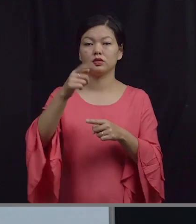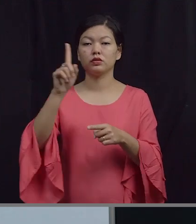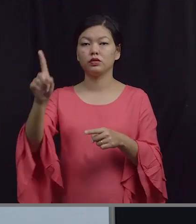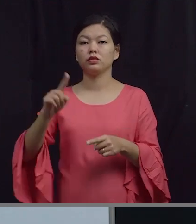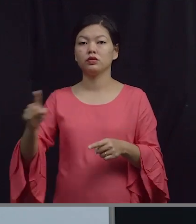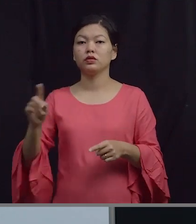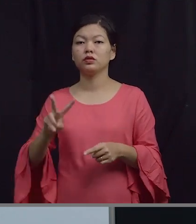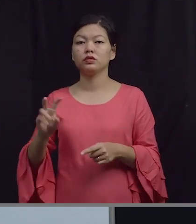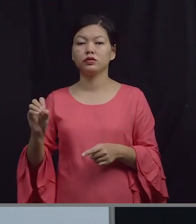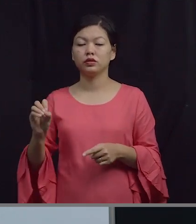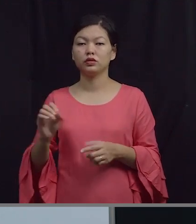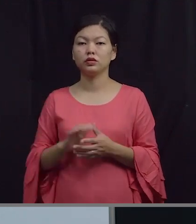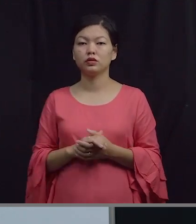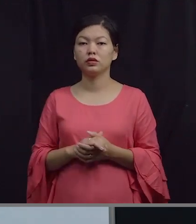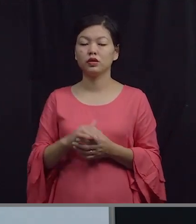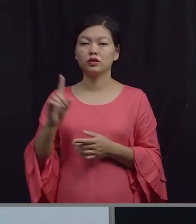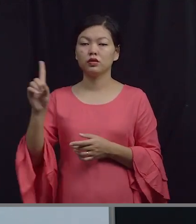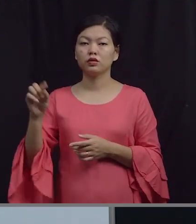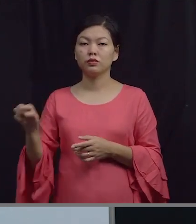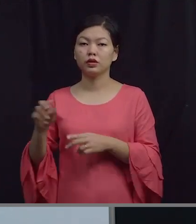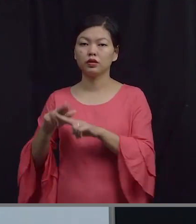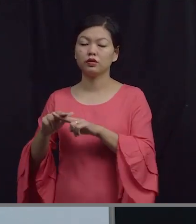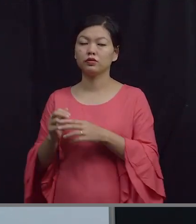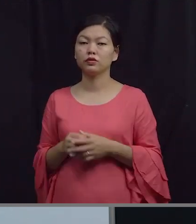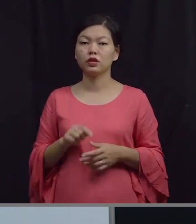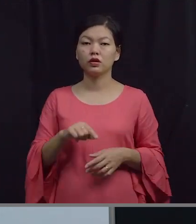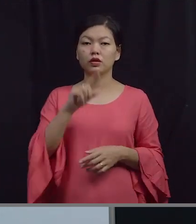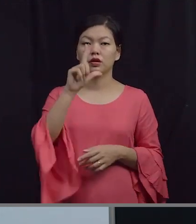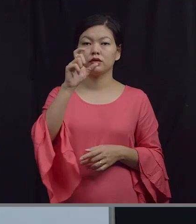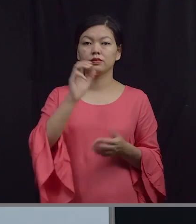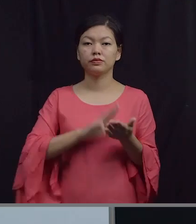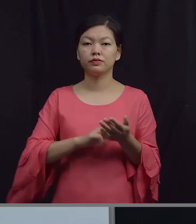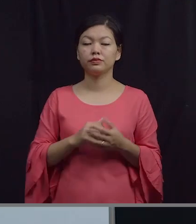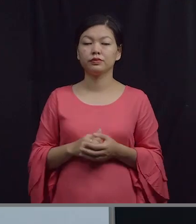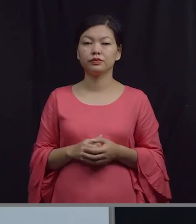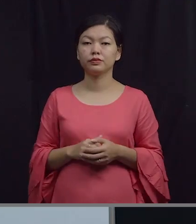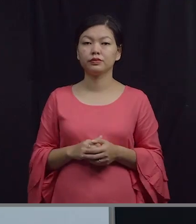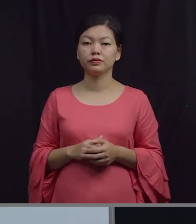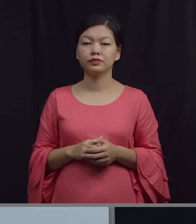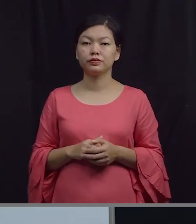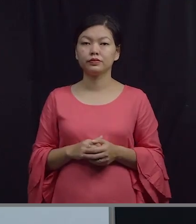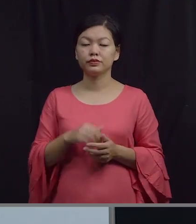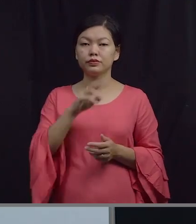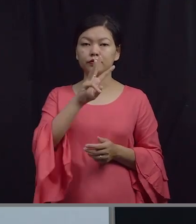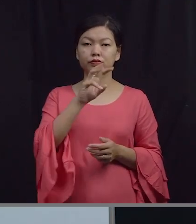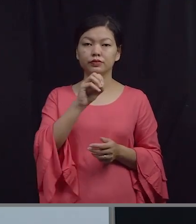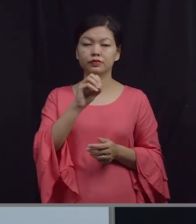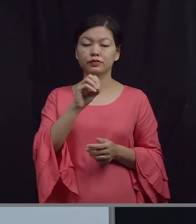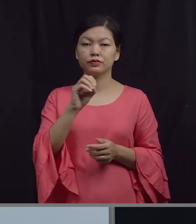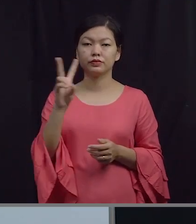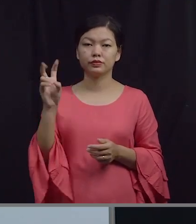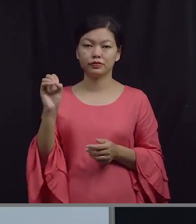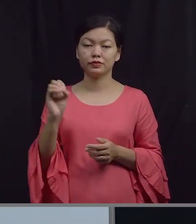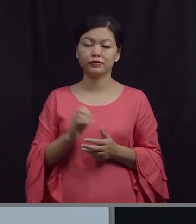20, right? So 1 by f. So what is the LCM? Let's find out the LCM. So this is 30